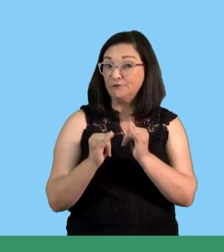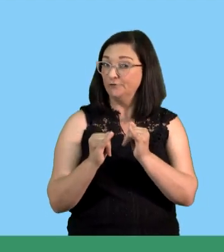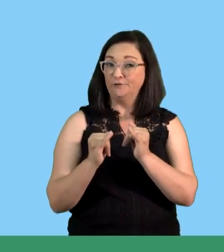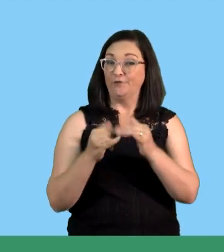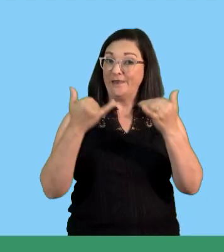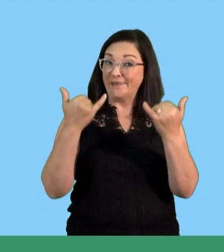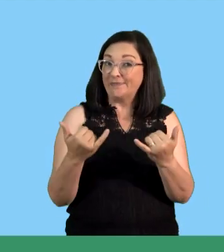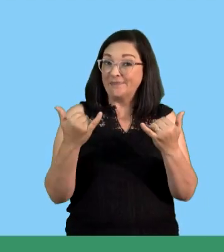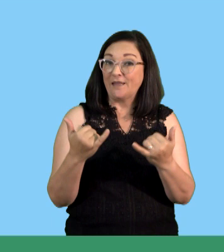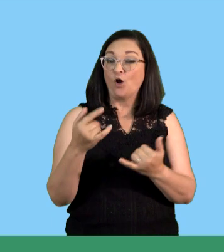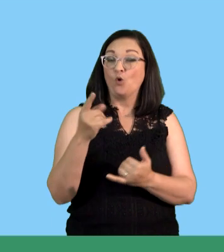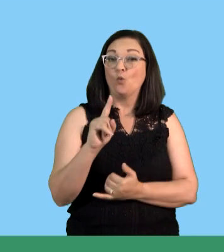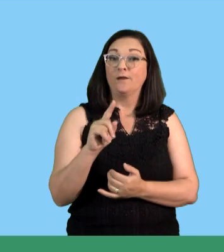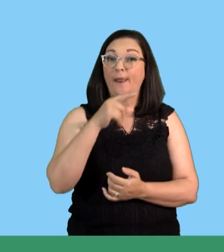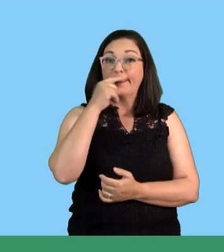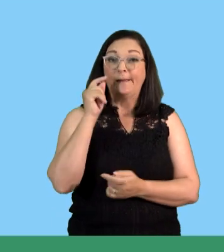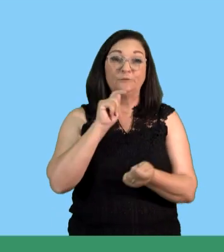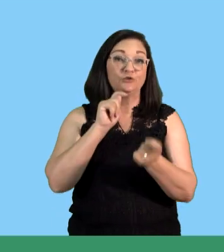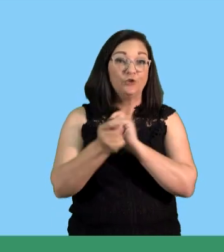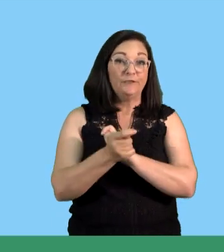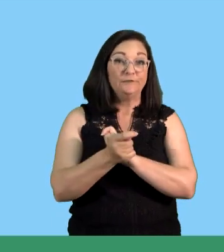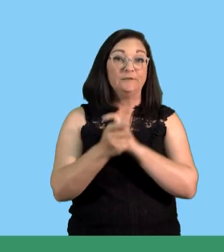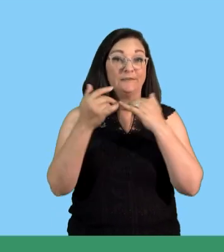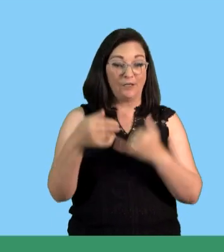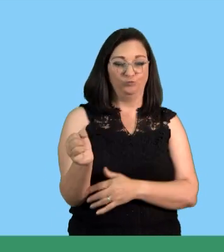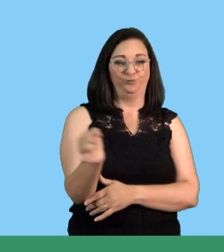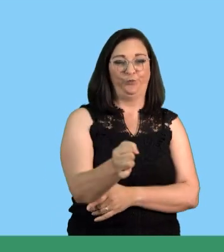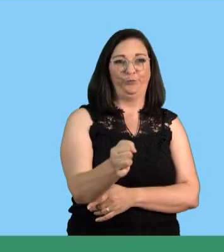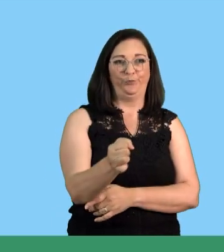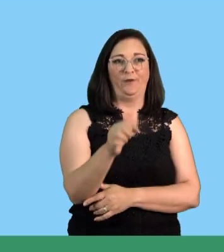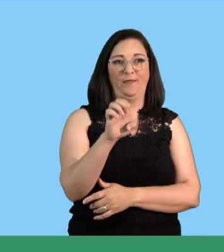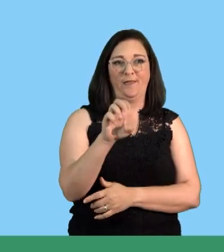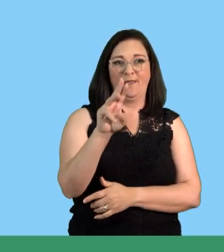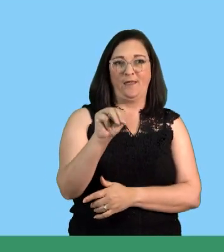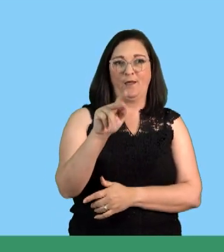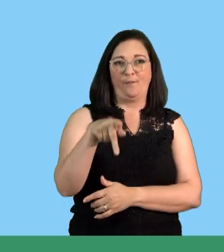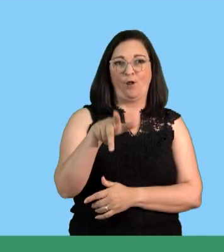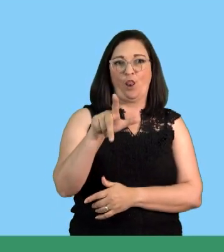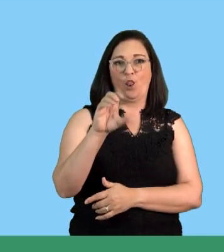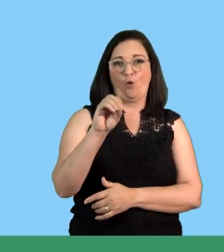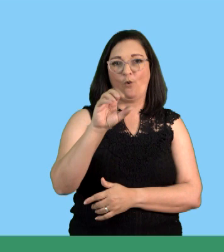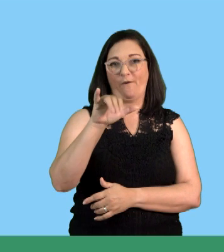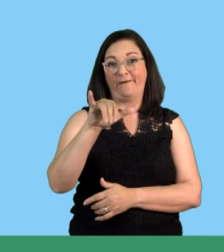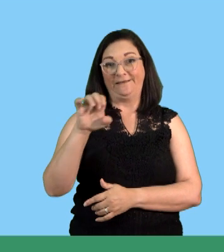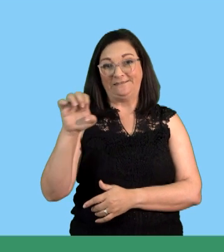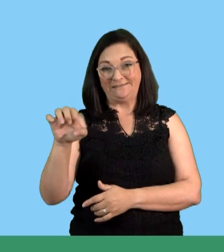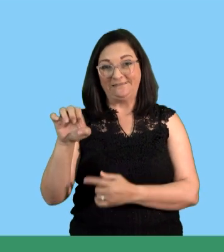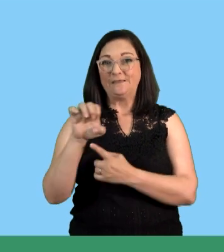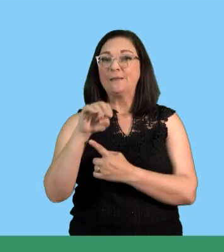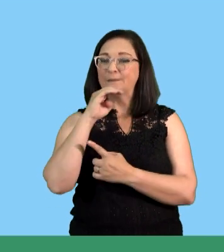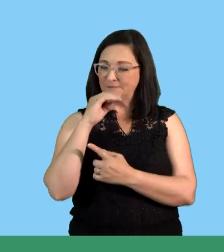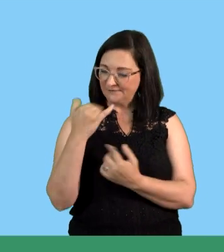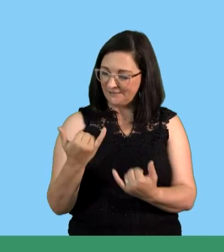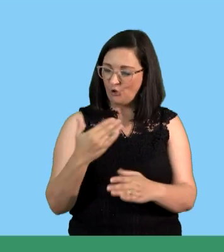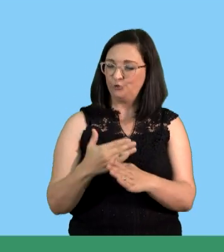interviewer, interviewee candidate now. The name has changed. You are now the employee, because you have been employed. So you are an employee, so